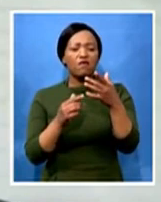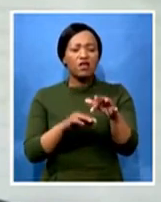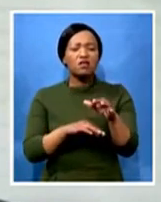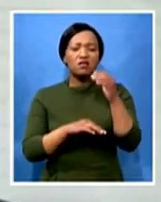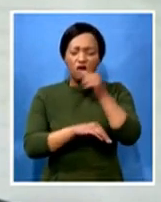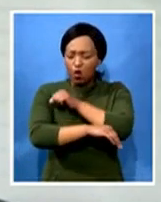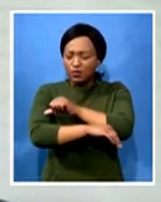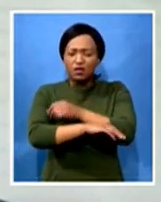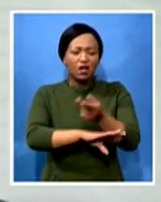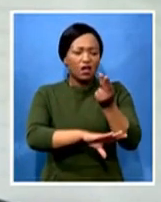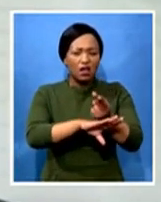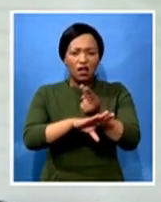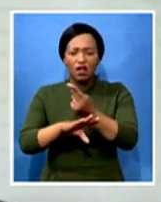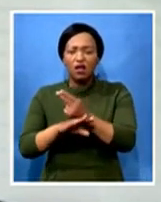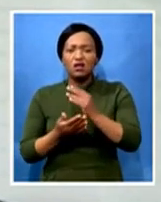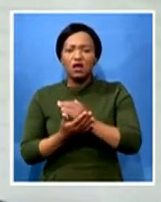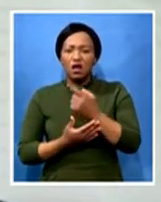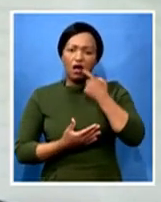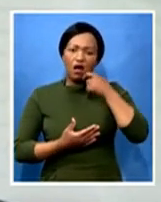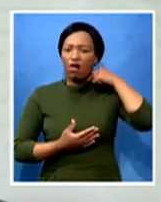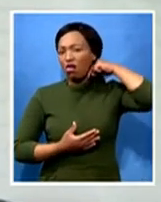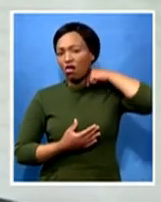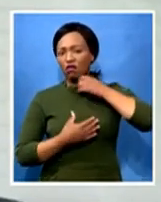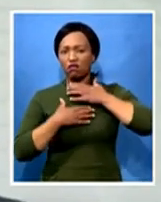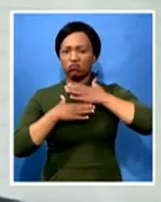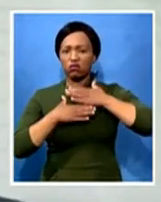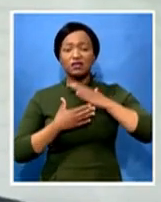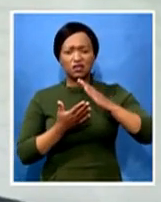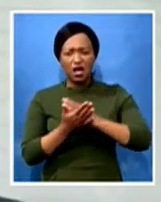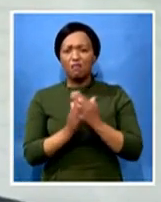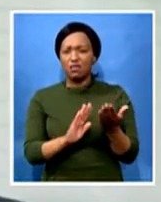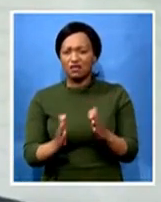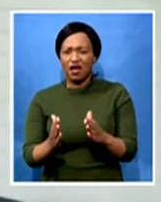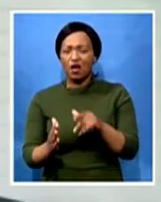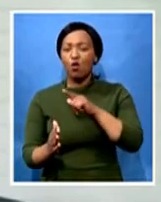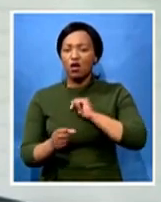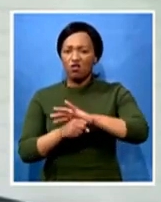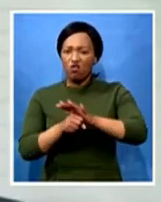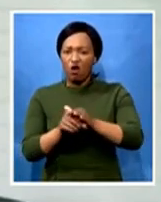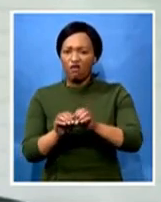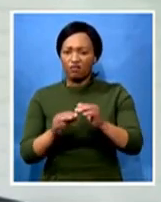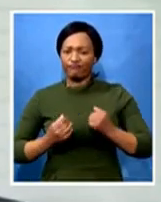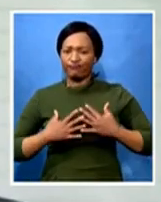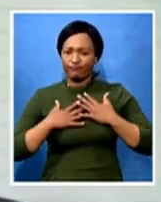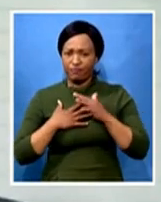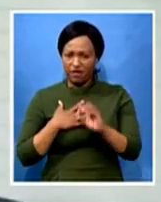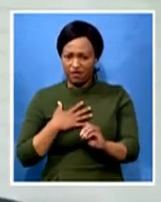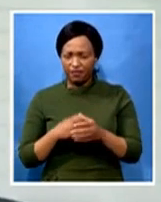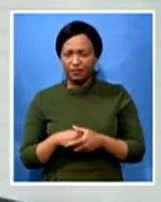and people eventually dying due to COVID-19. And I